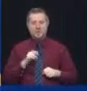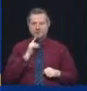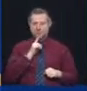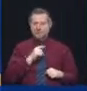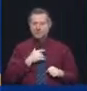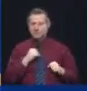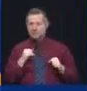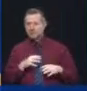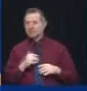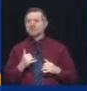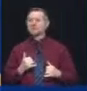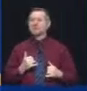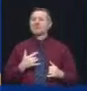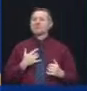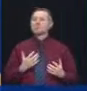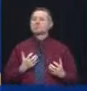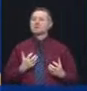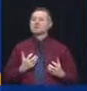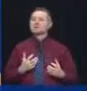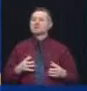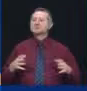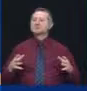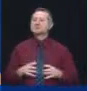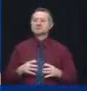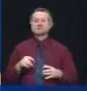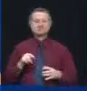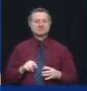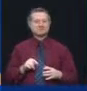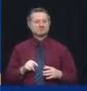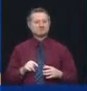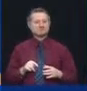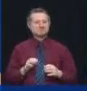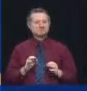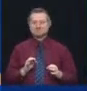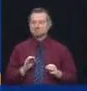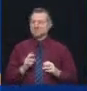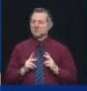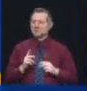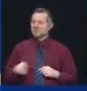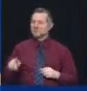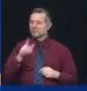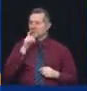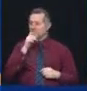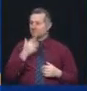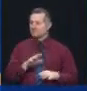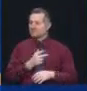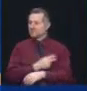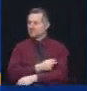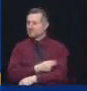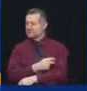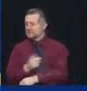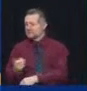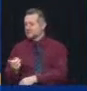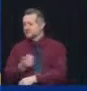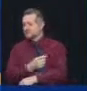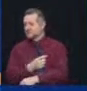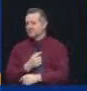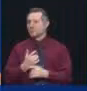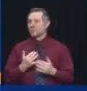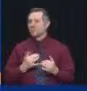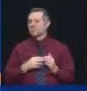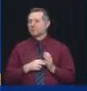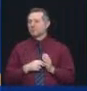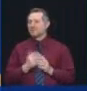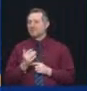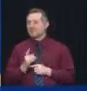which the interaction has been seen between people who have been vaccinated and are waiting out their 15 minutes is really quite remarkable, especially when we're